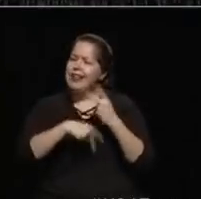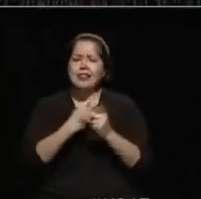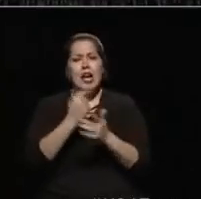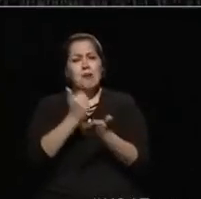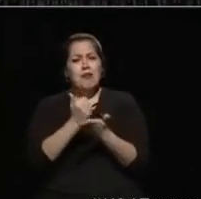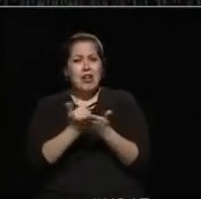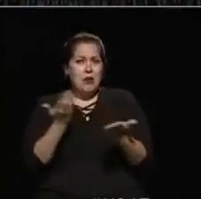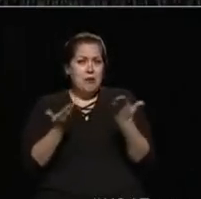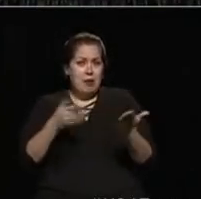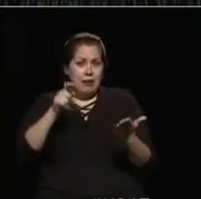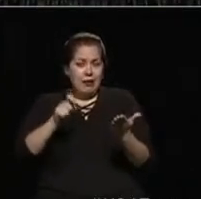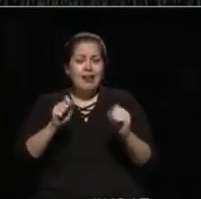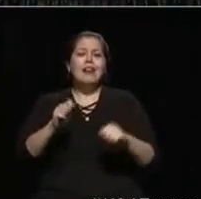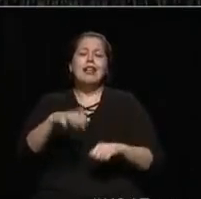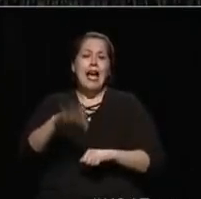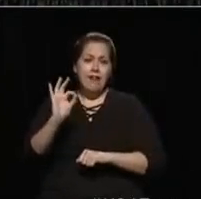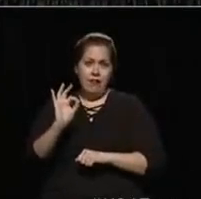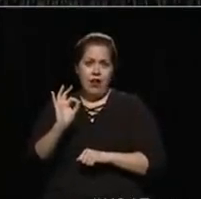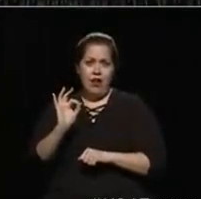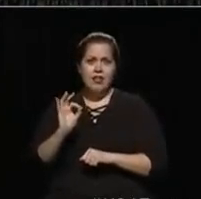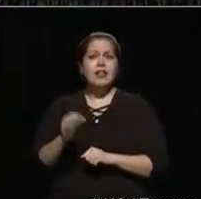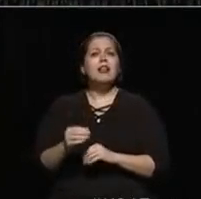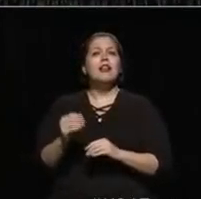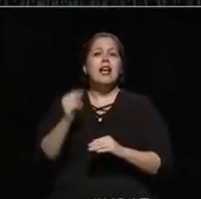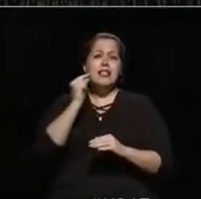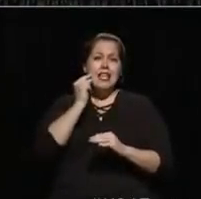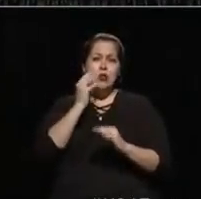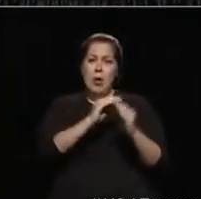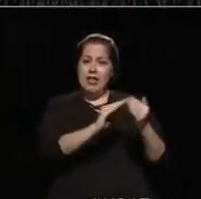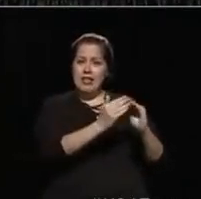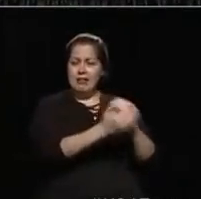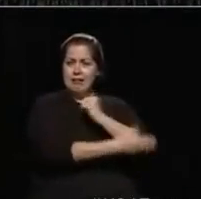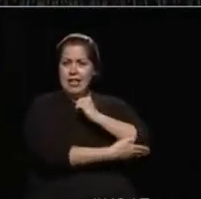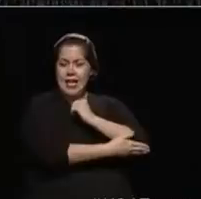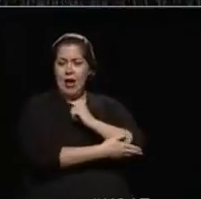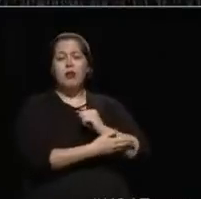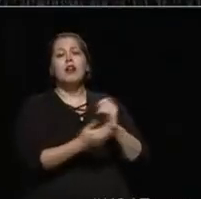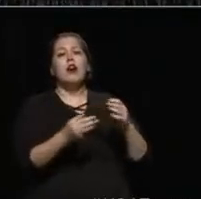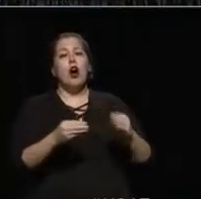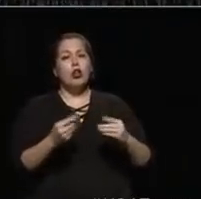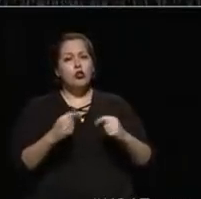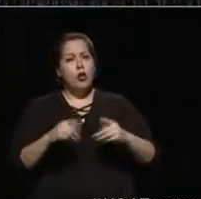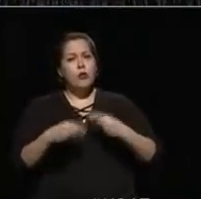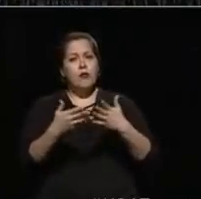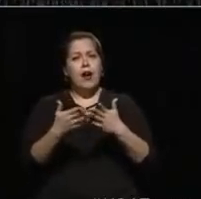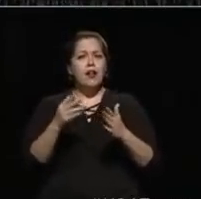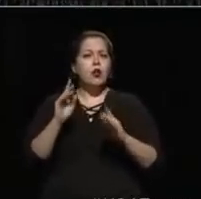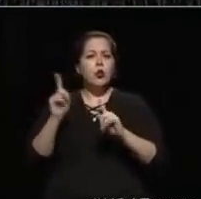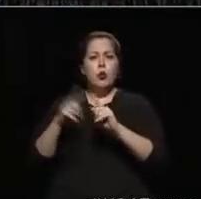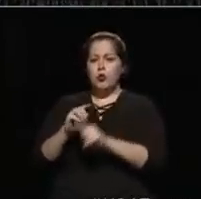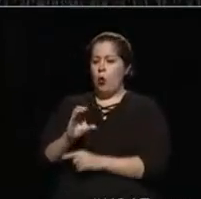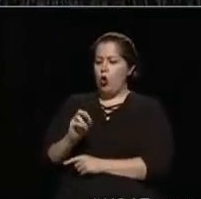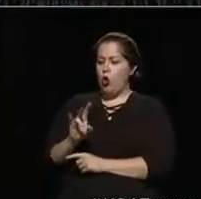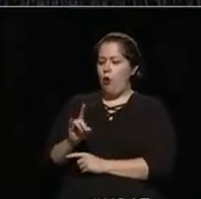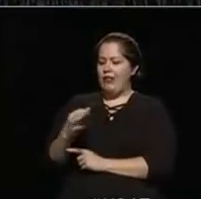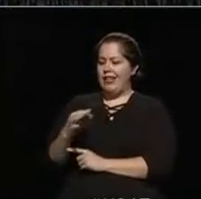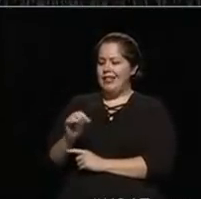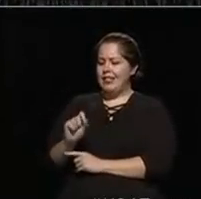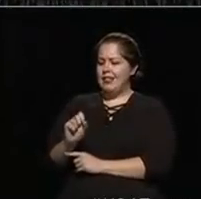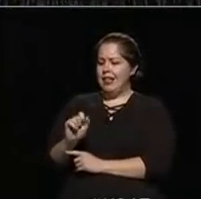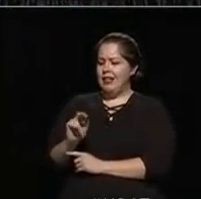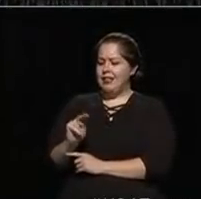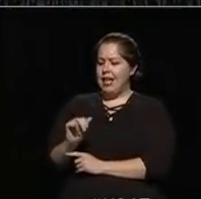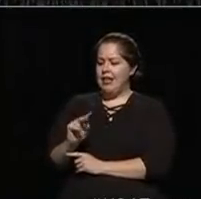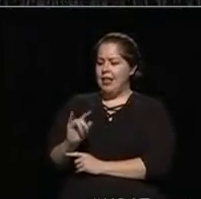that you might need, you can find, and the city and the county are working together to provide it. You can go to the website at covid19.sanantonio